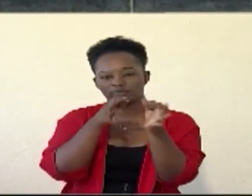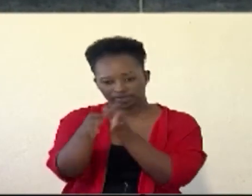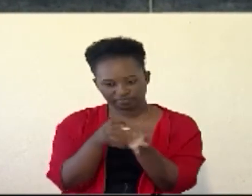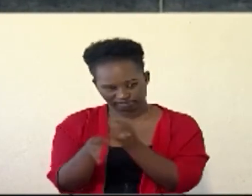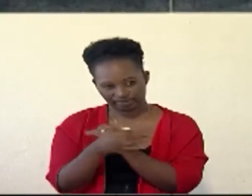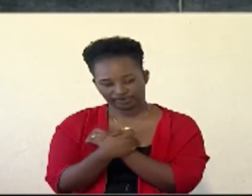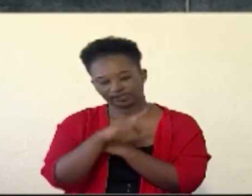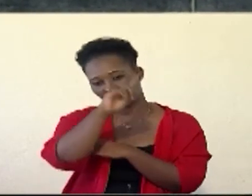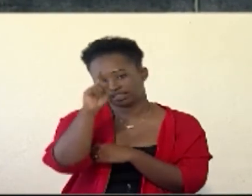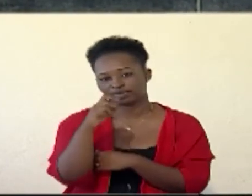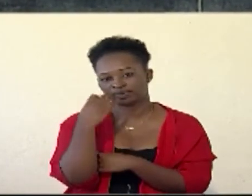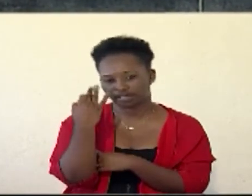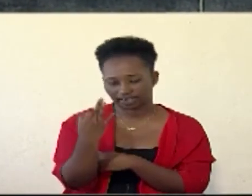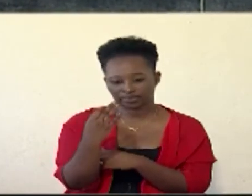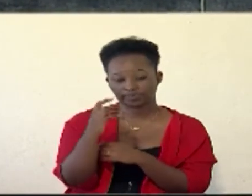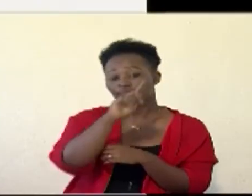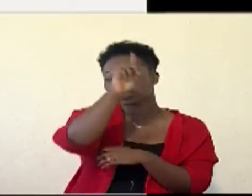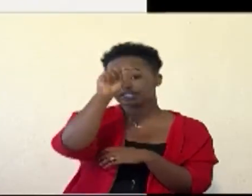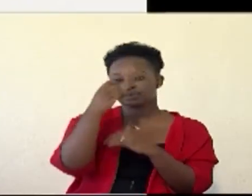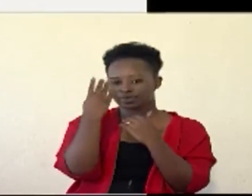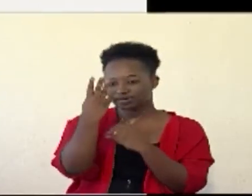3. Then on the fourth question,